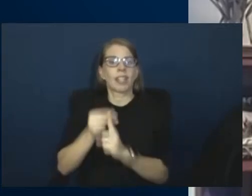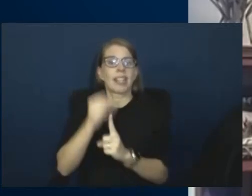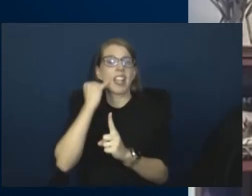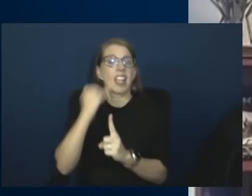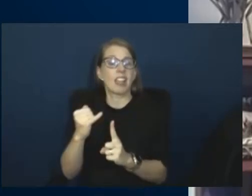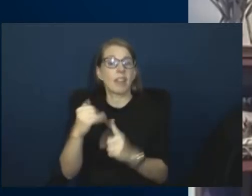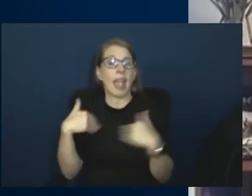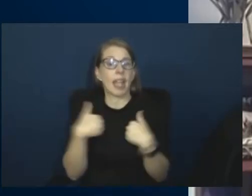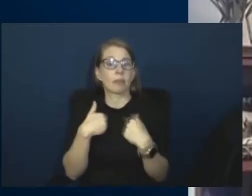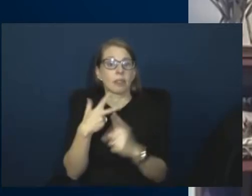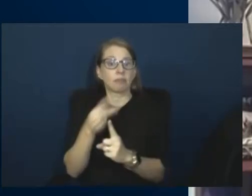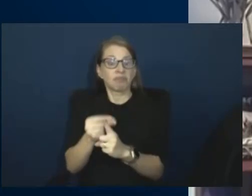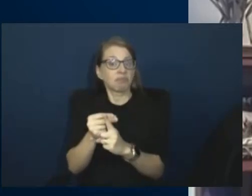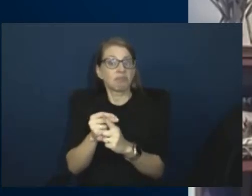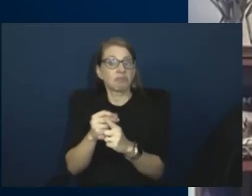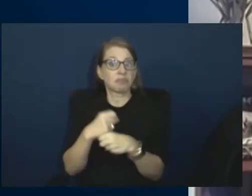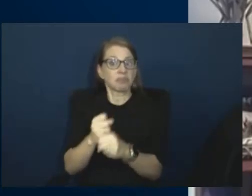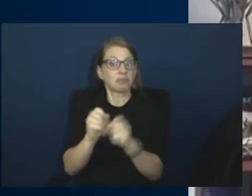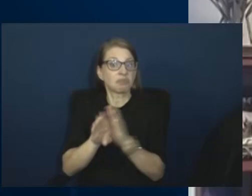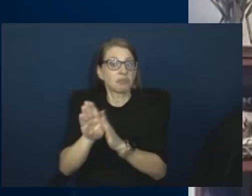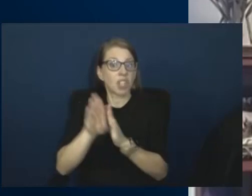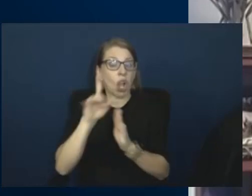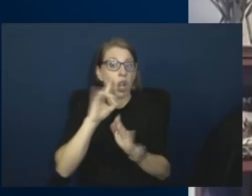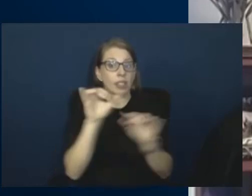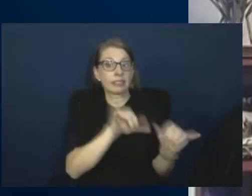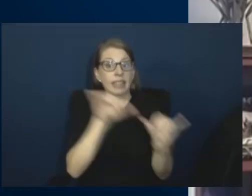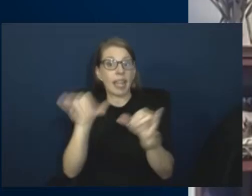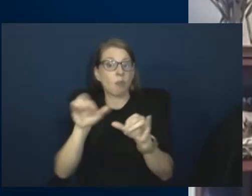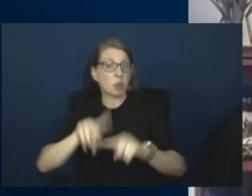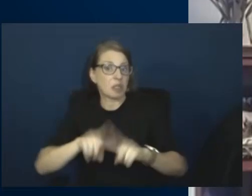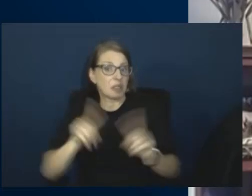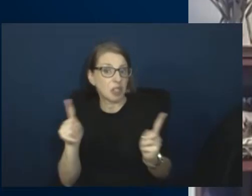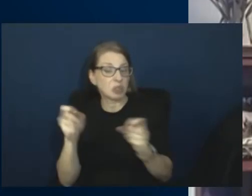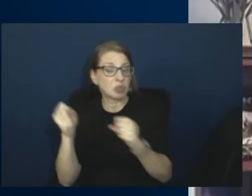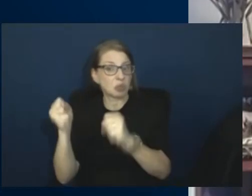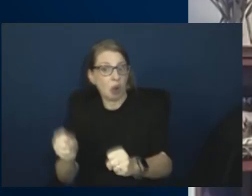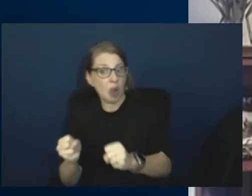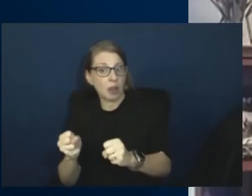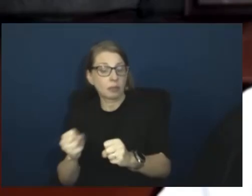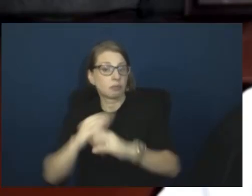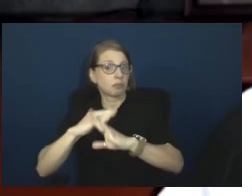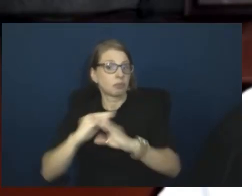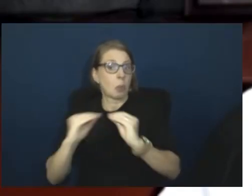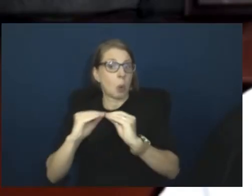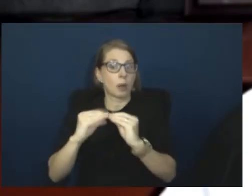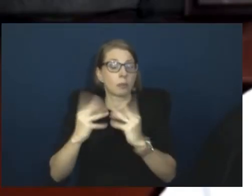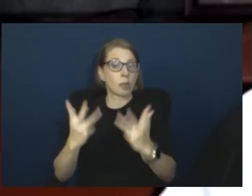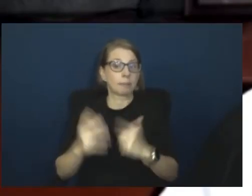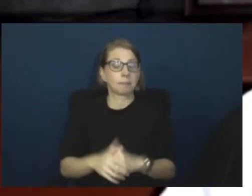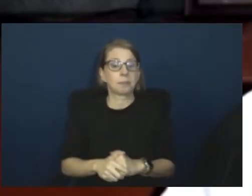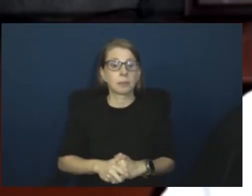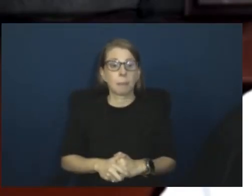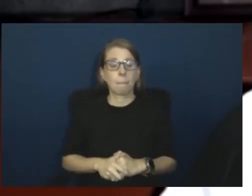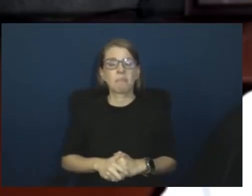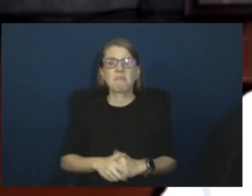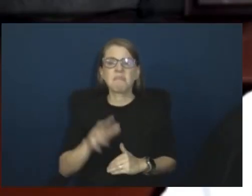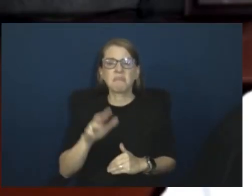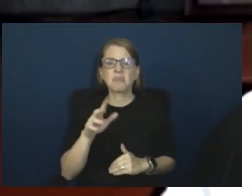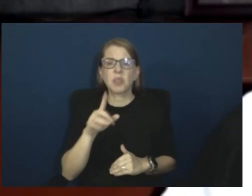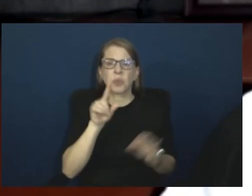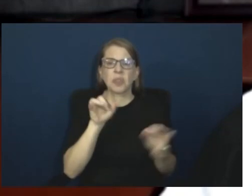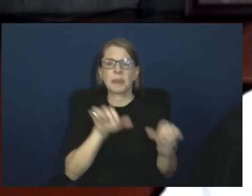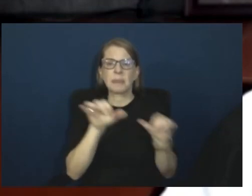the horizon? Will it look the same? Will it look different? Will it be stronger? Do we know? It's very similar to some